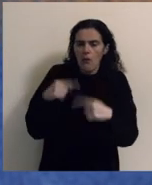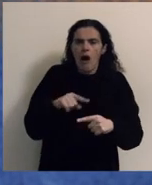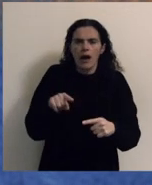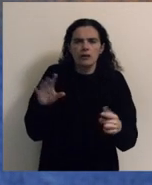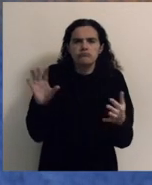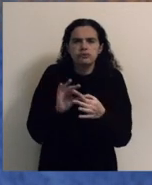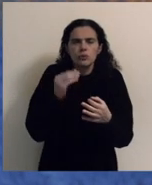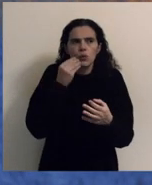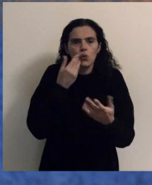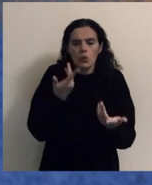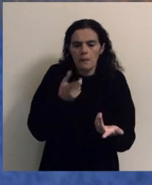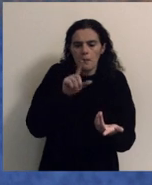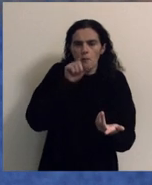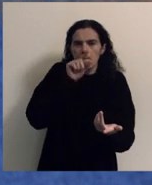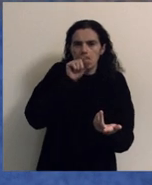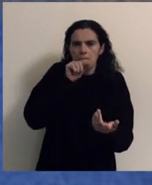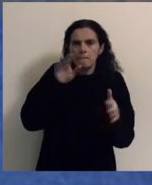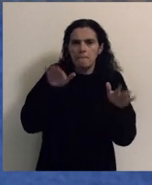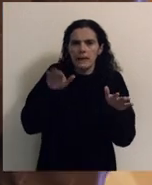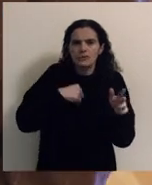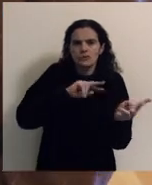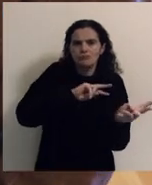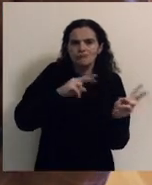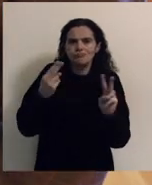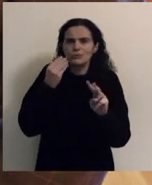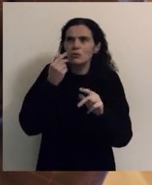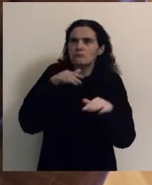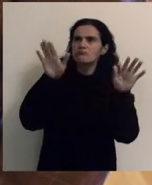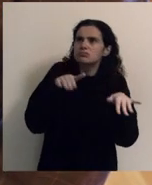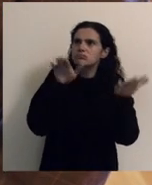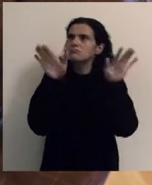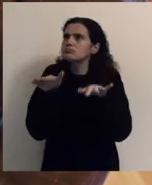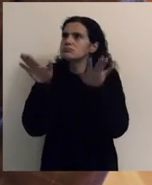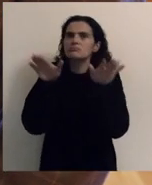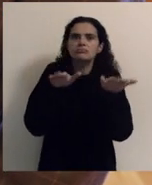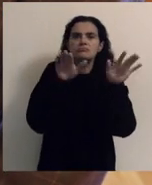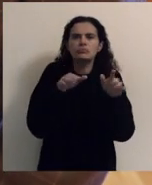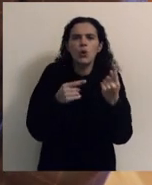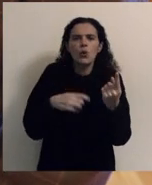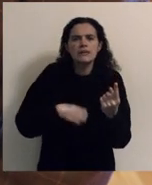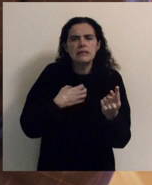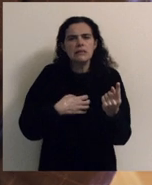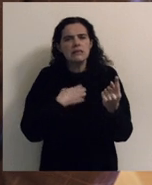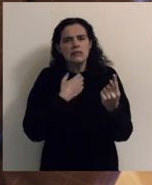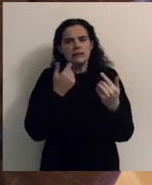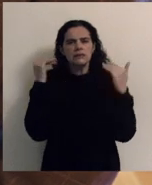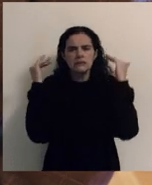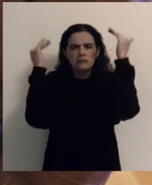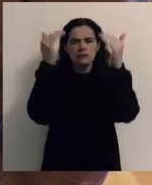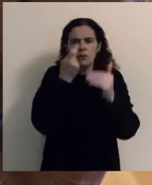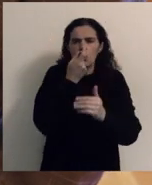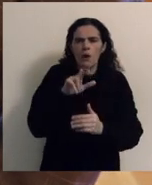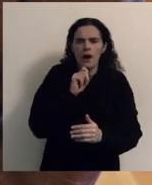about the passage of birds through space. And one has the sense of sky, of air,